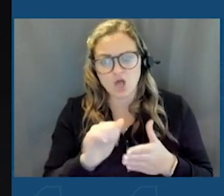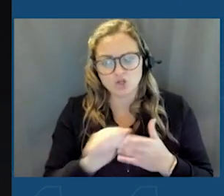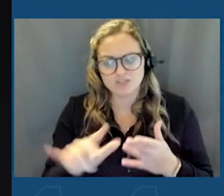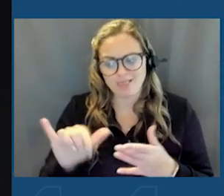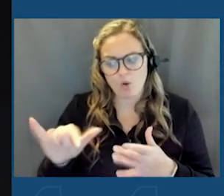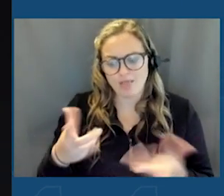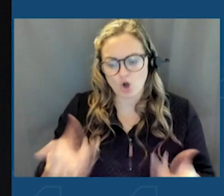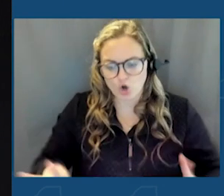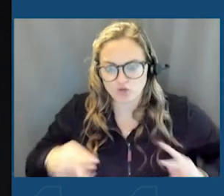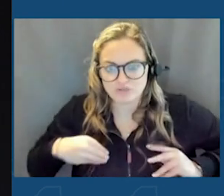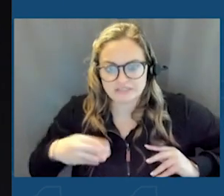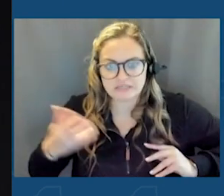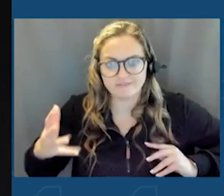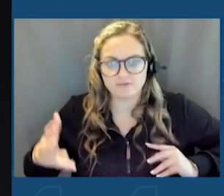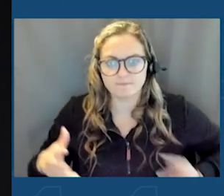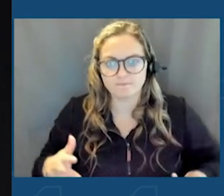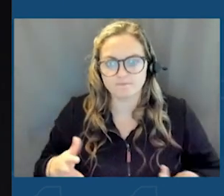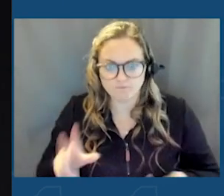these investments.